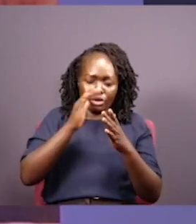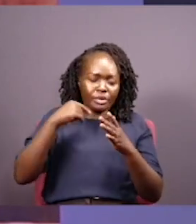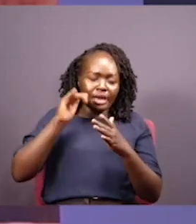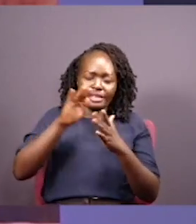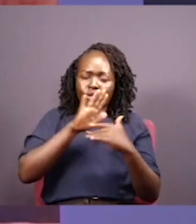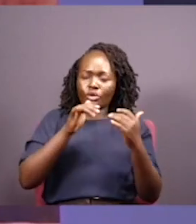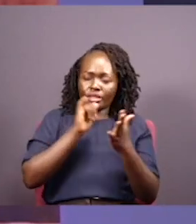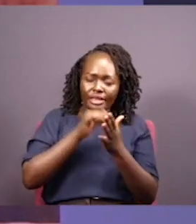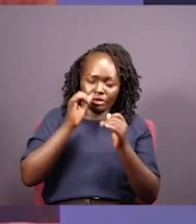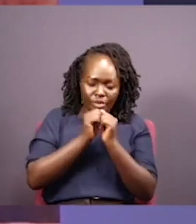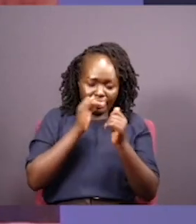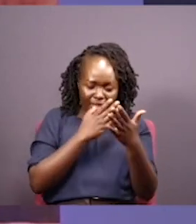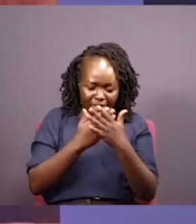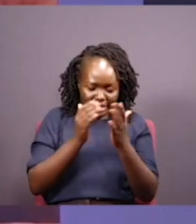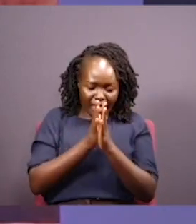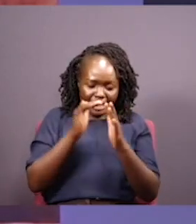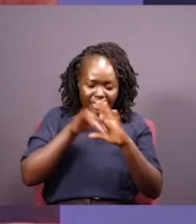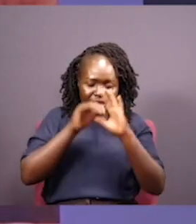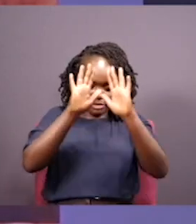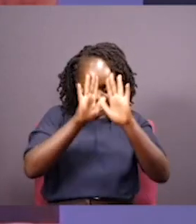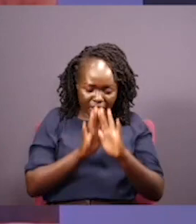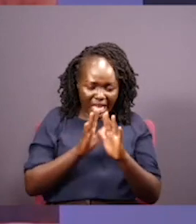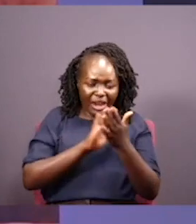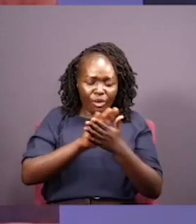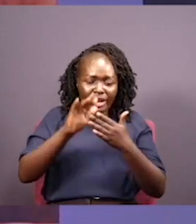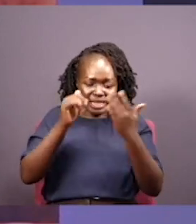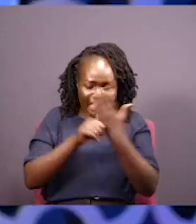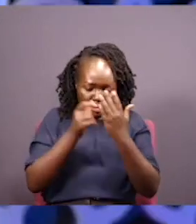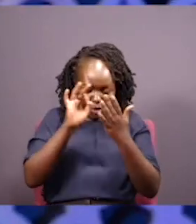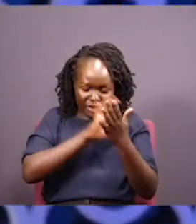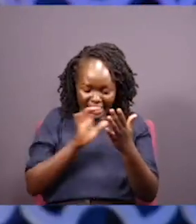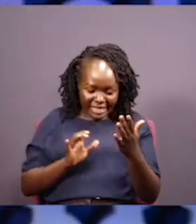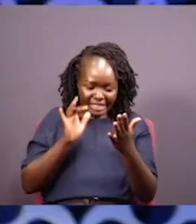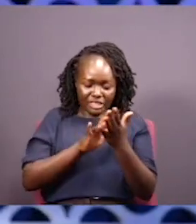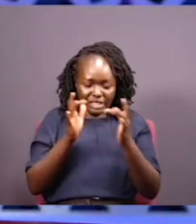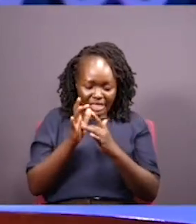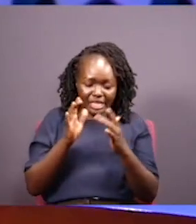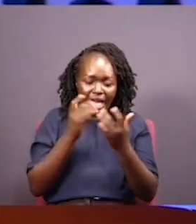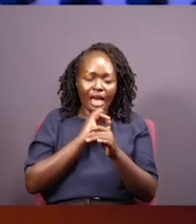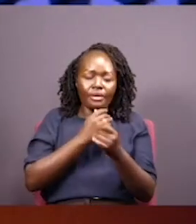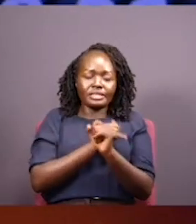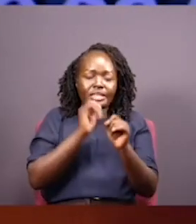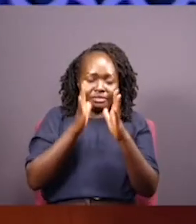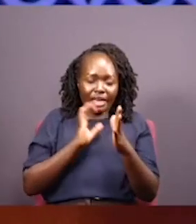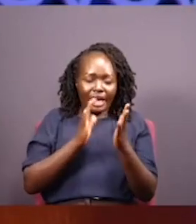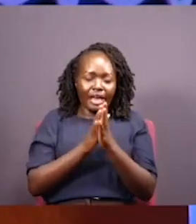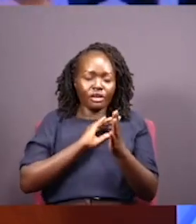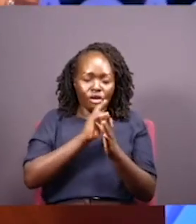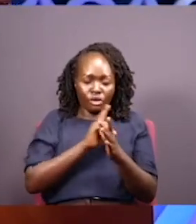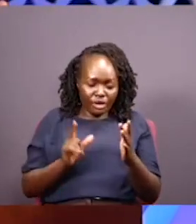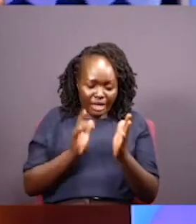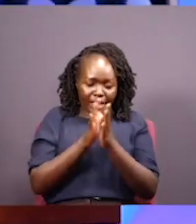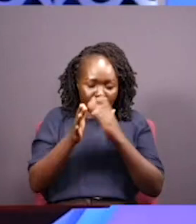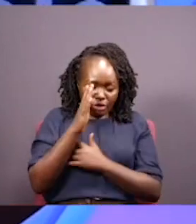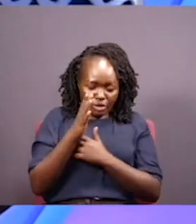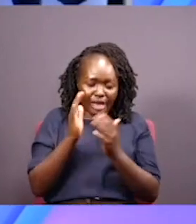thanksgiving in that precious and holy name of Christ Jesus, our Savior, our Lord and our God. And you can